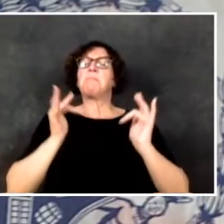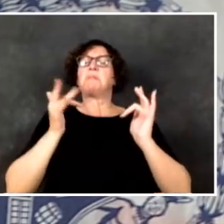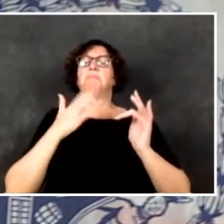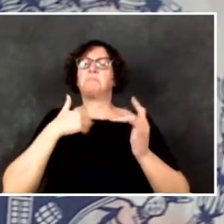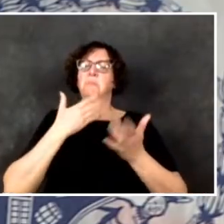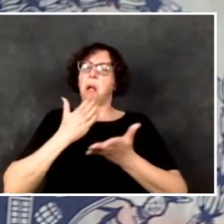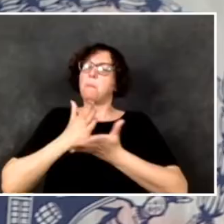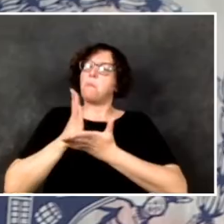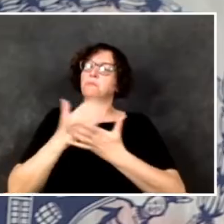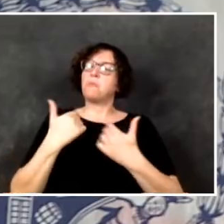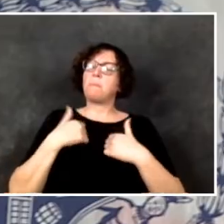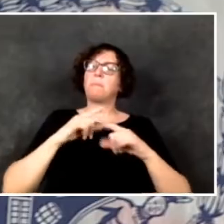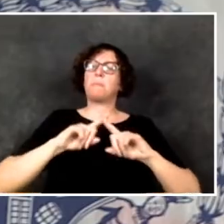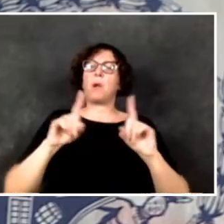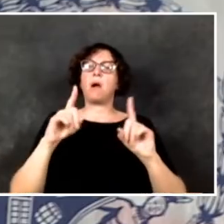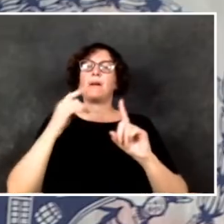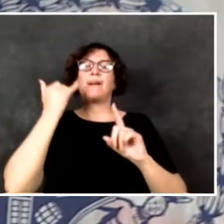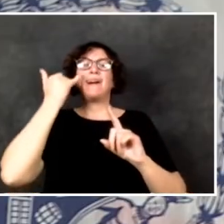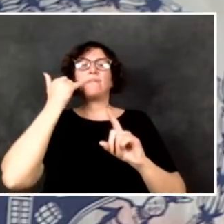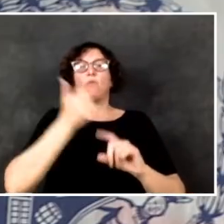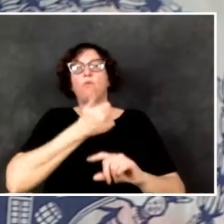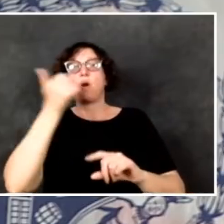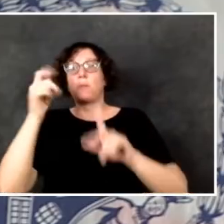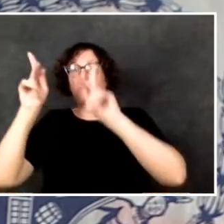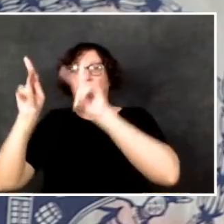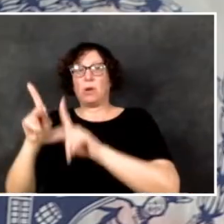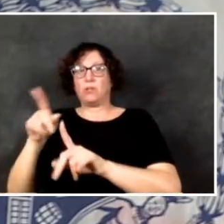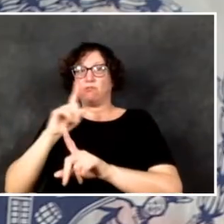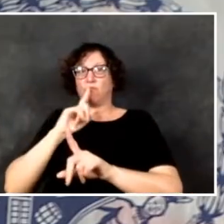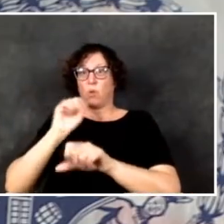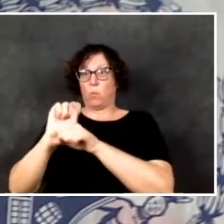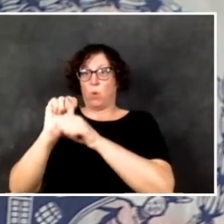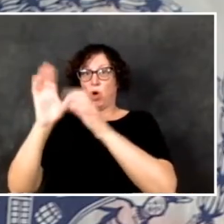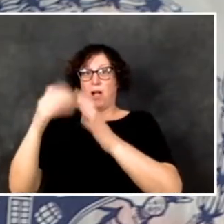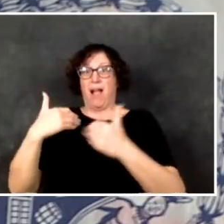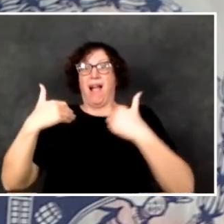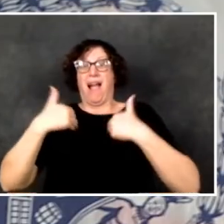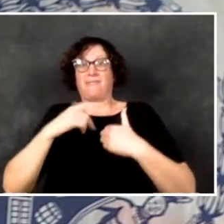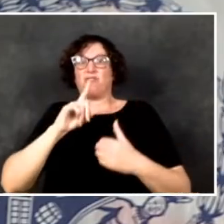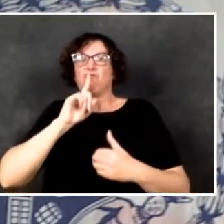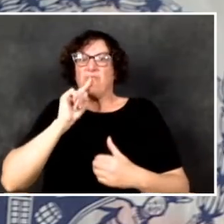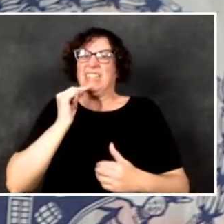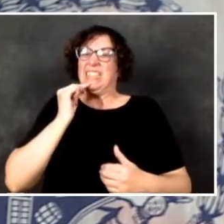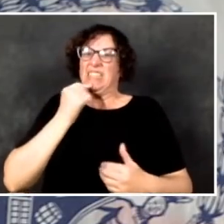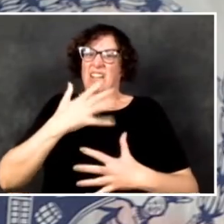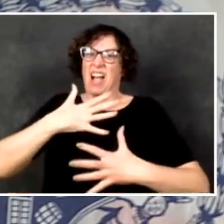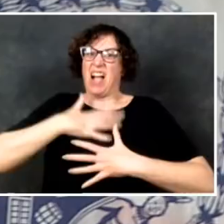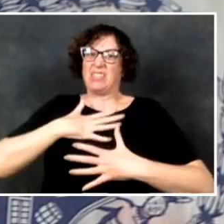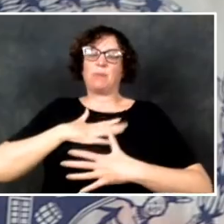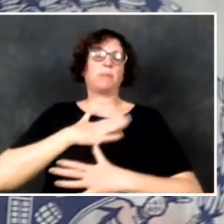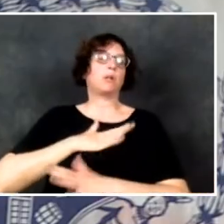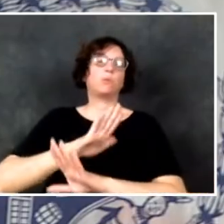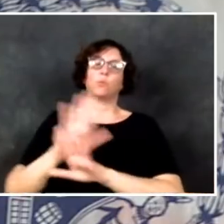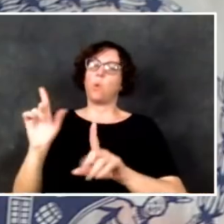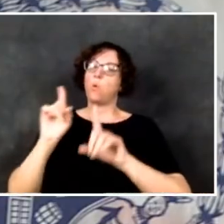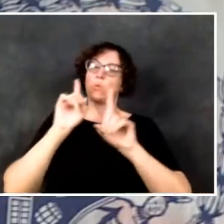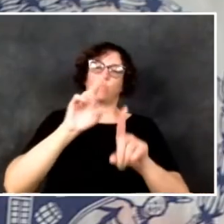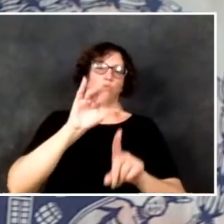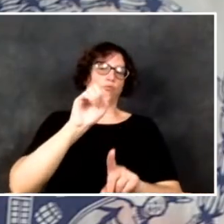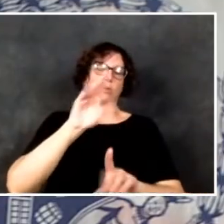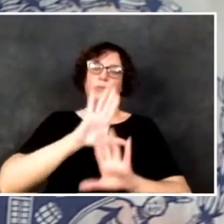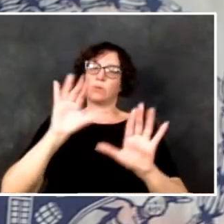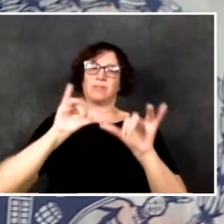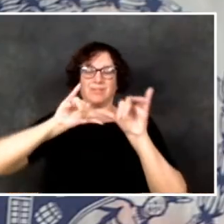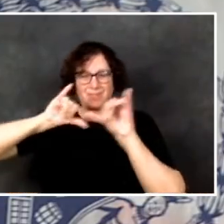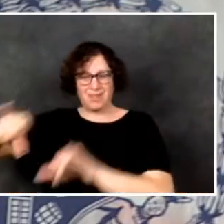who is particularly vulnerable, we do not want to make them more vulnerable, to say the least. And we're very comfortable